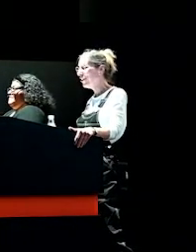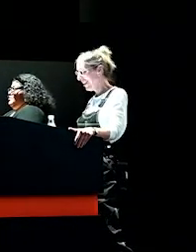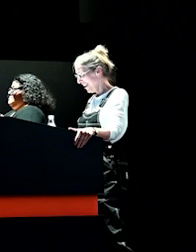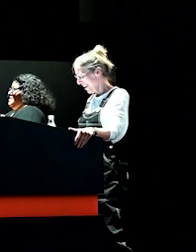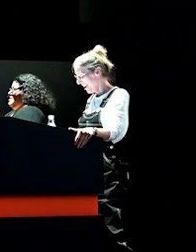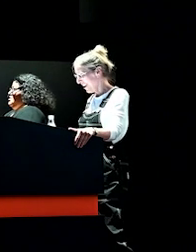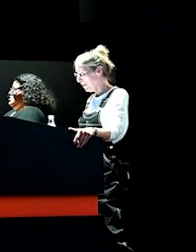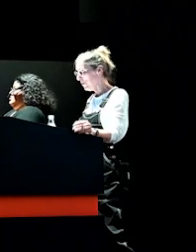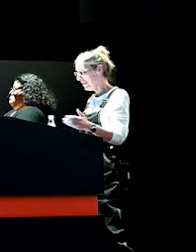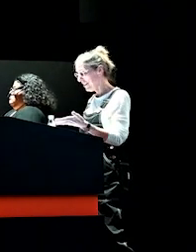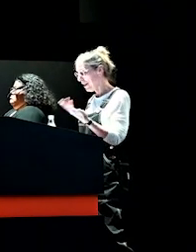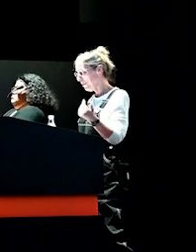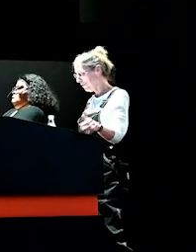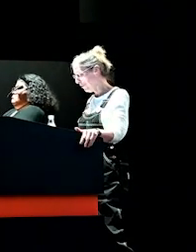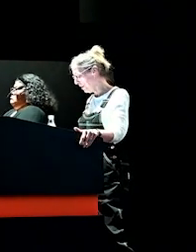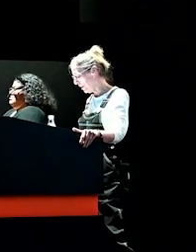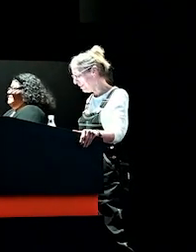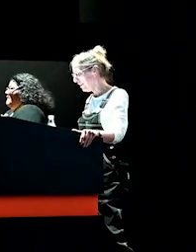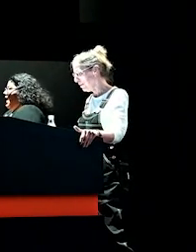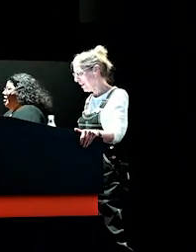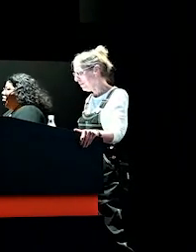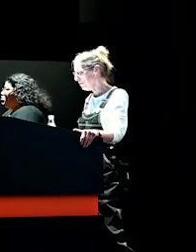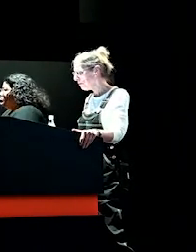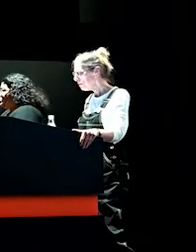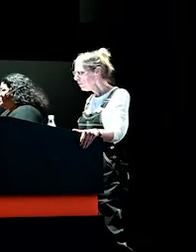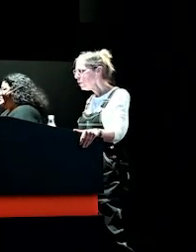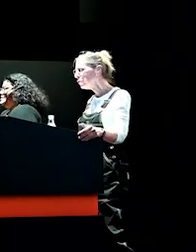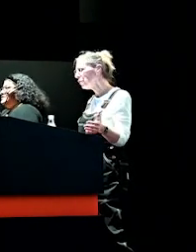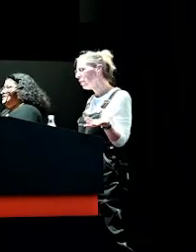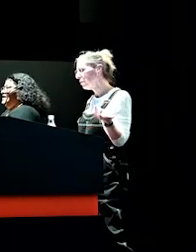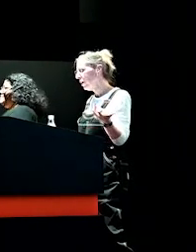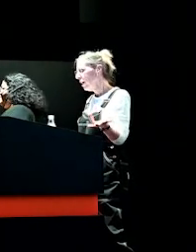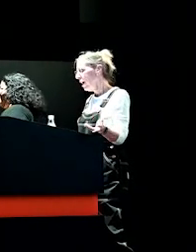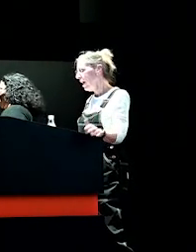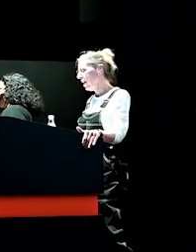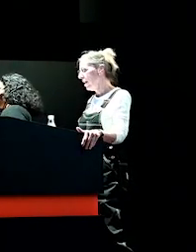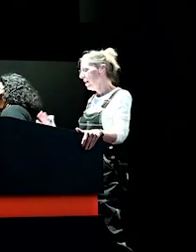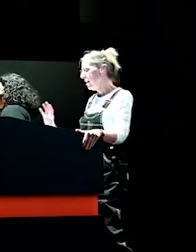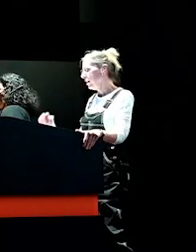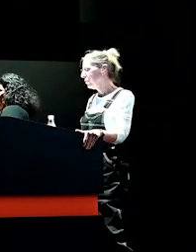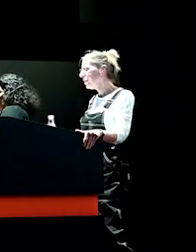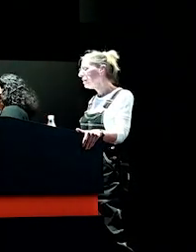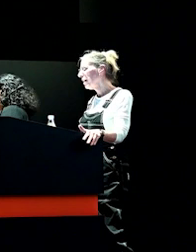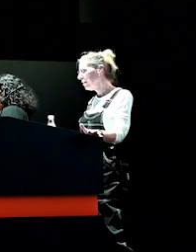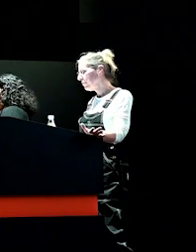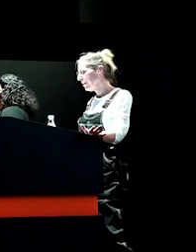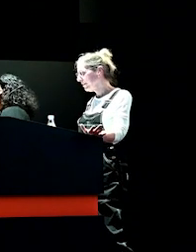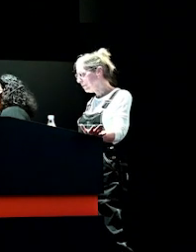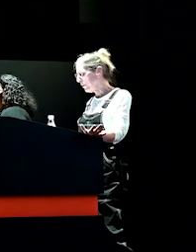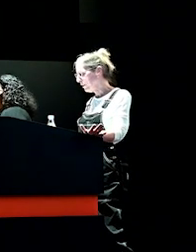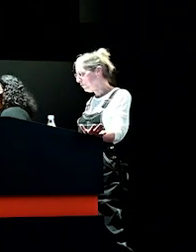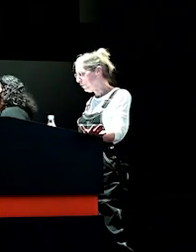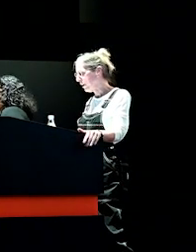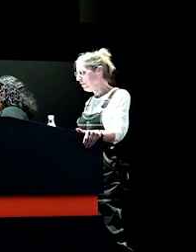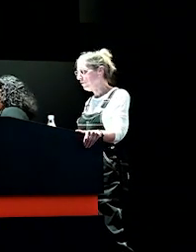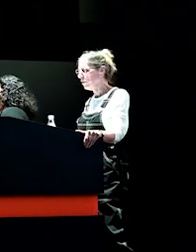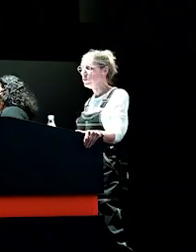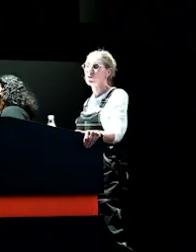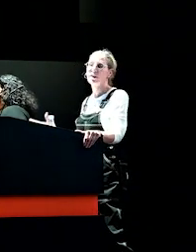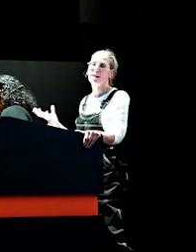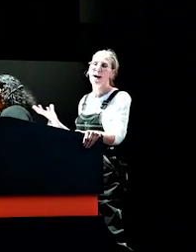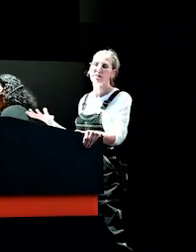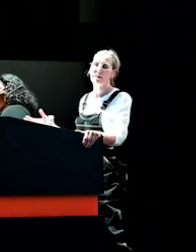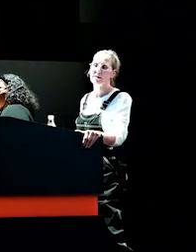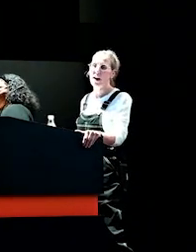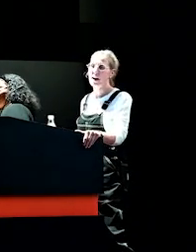you know. Same for Sesame. So real, heartfelt, simple, free, and fun